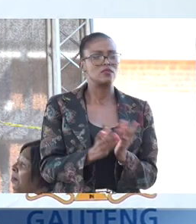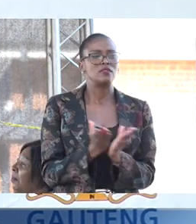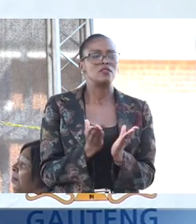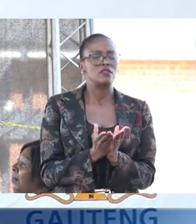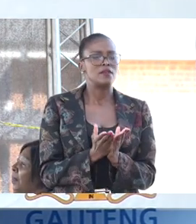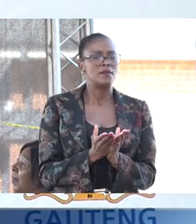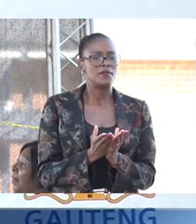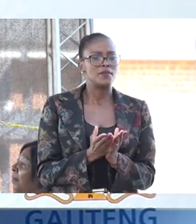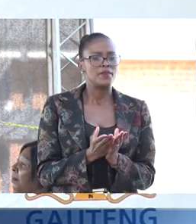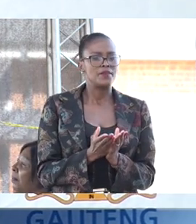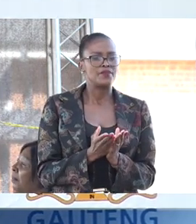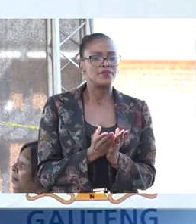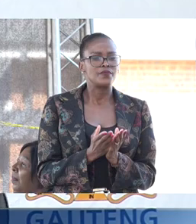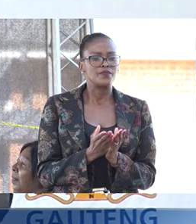school.